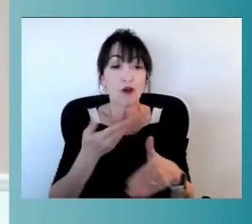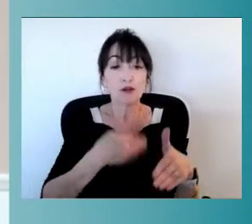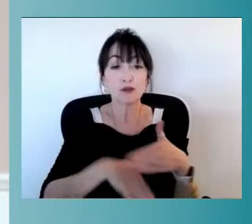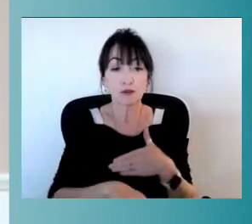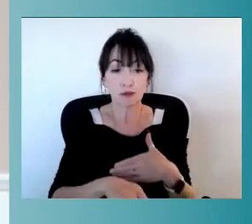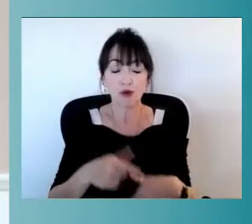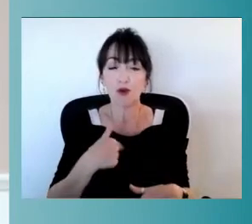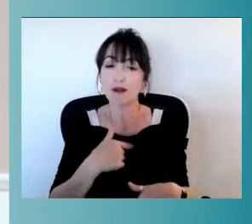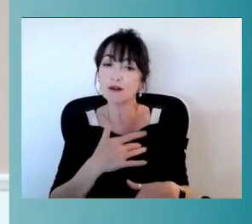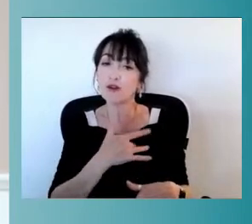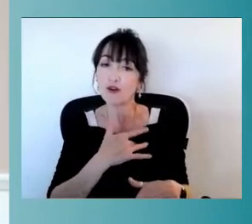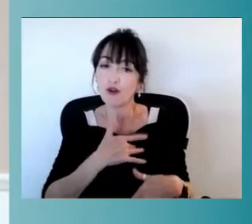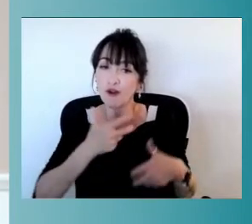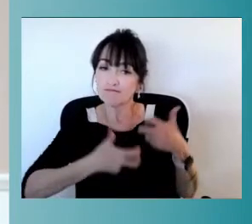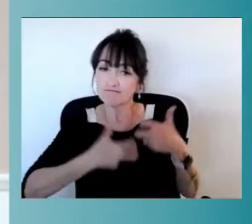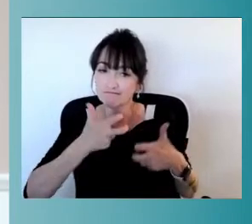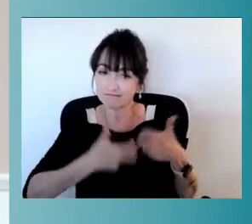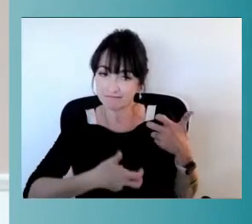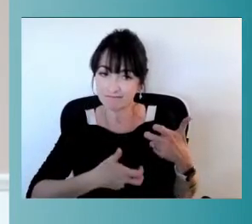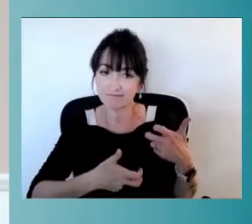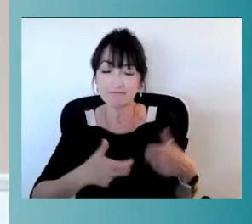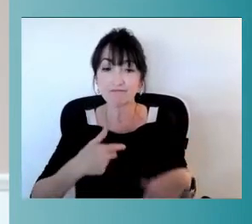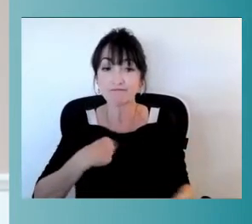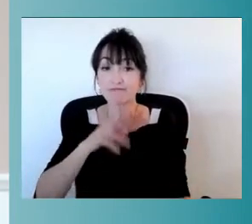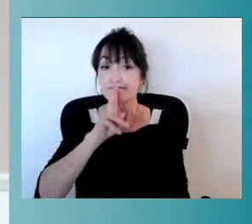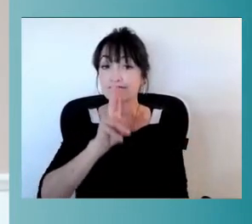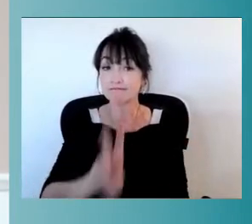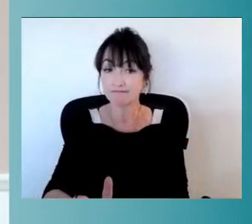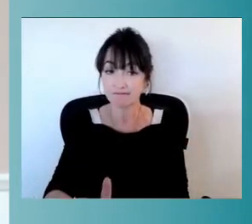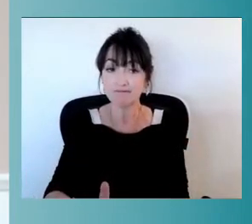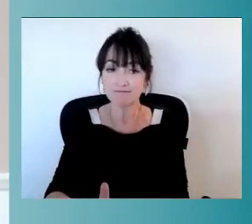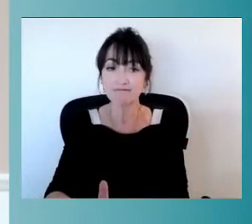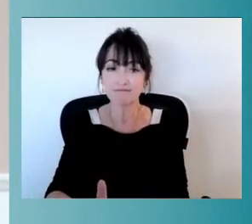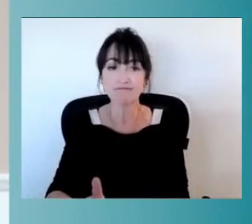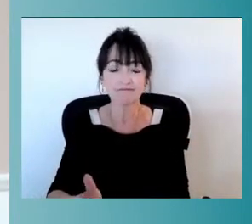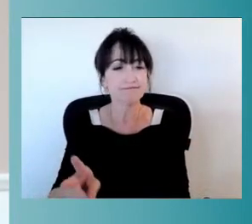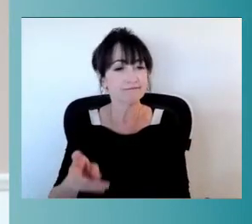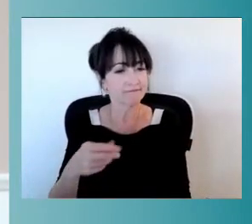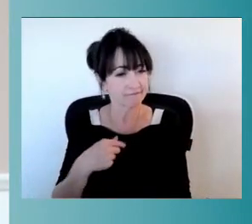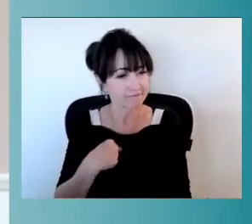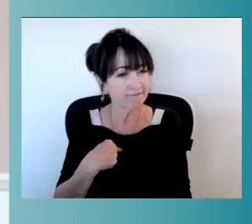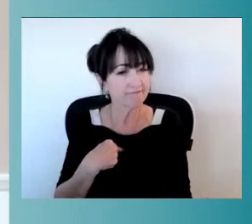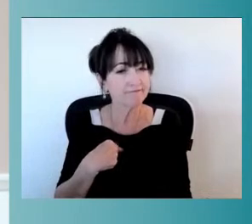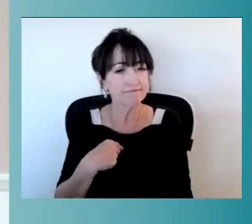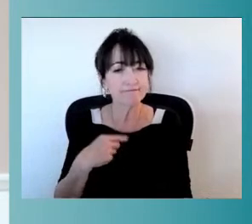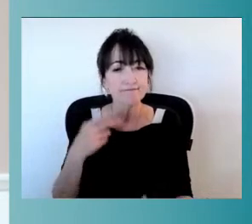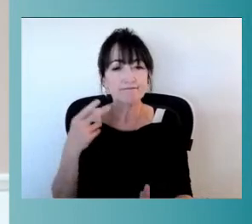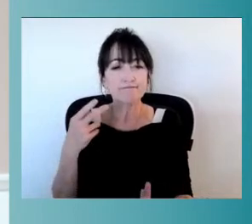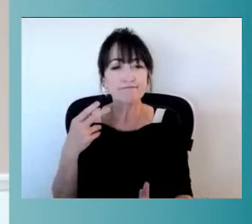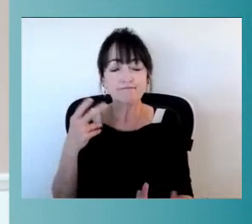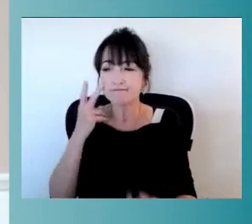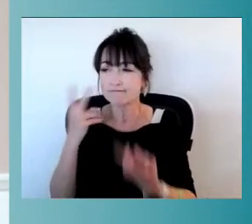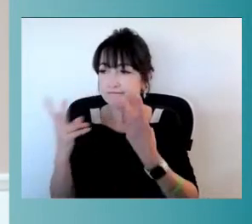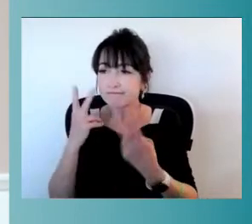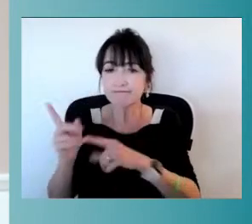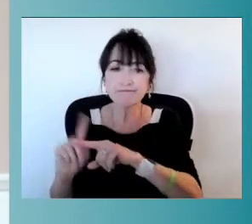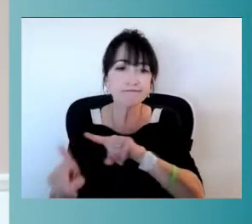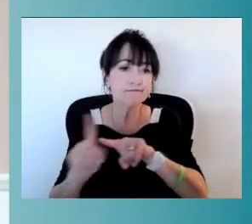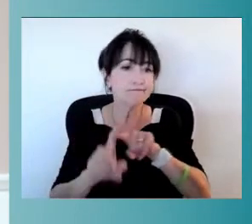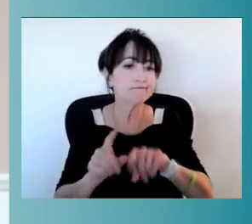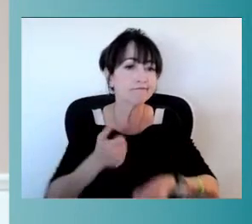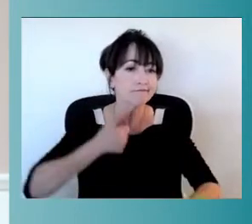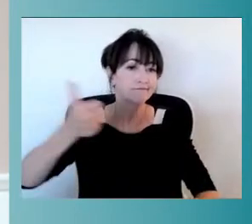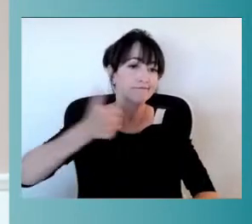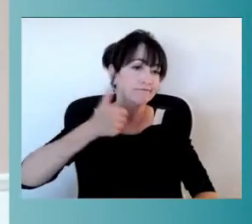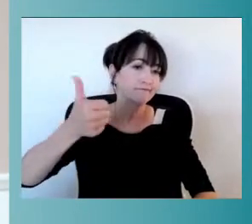heart defect, and so at age 2, I was always going through lots of different doctor visits up at AI DuPont and stuff